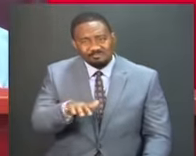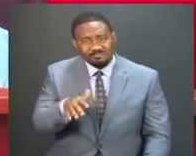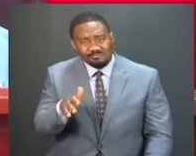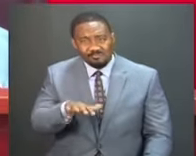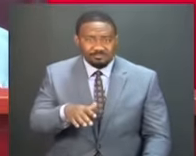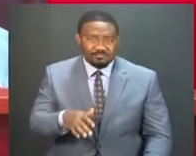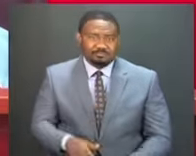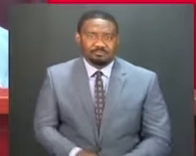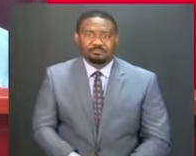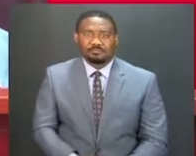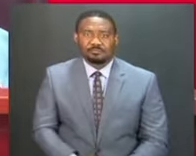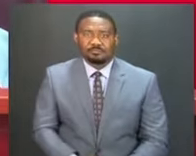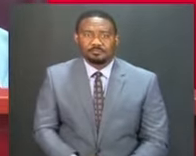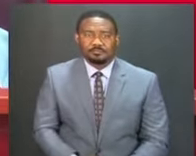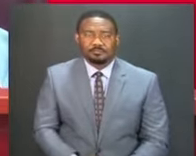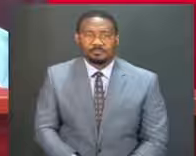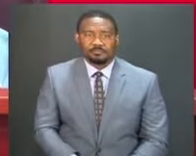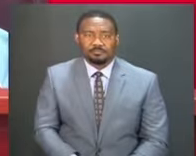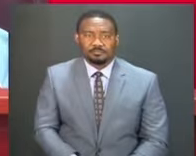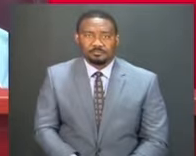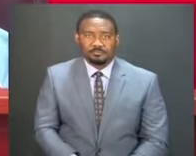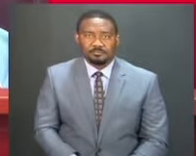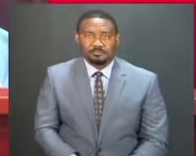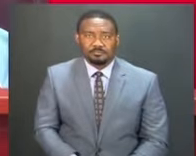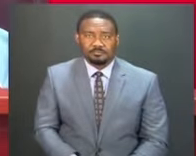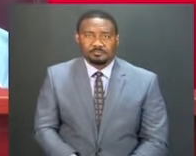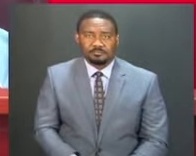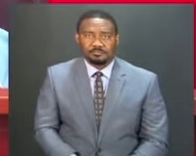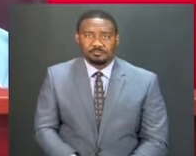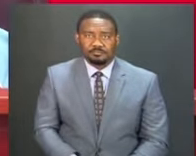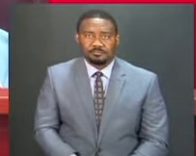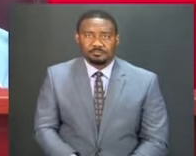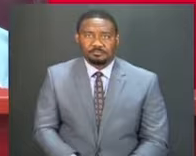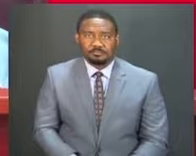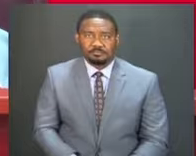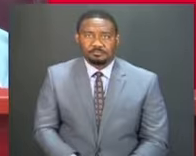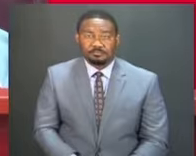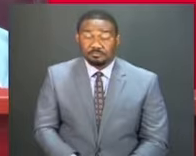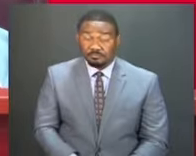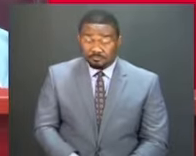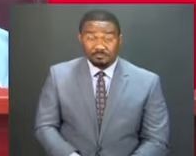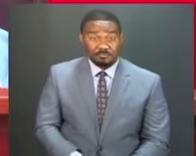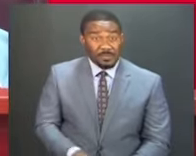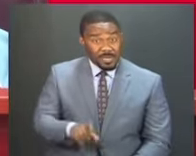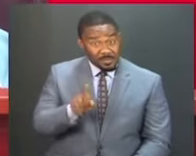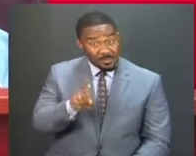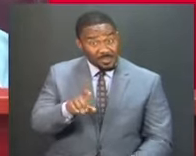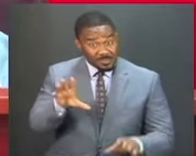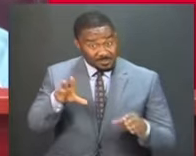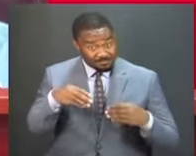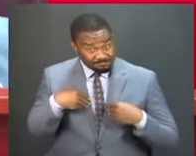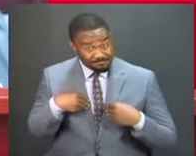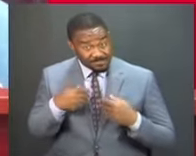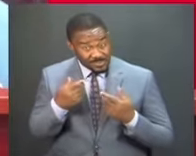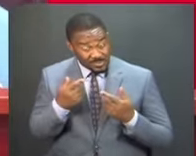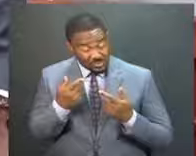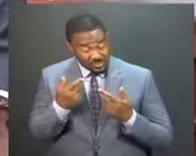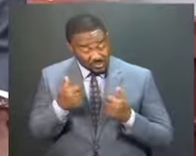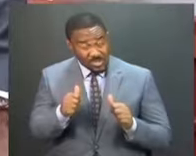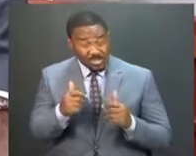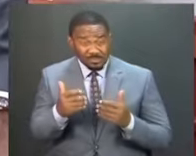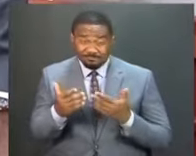the capacity of the bureaucracy. So let's take this in good faith, but try as much as